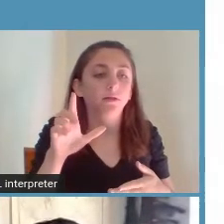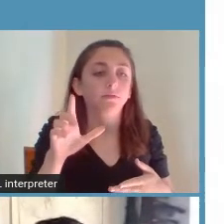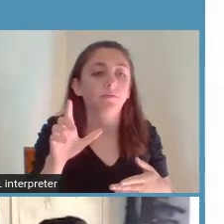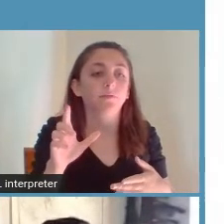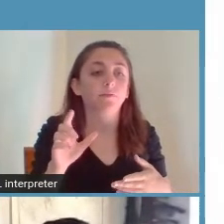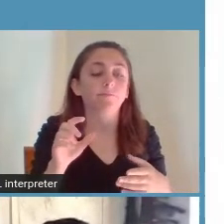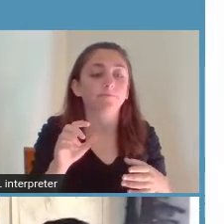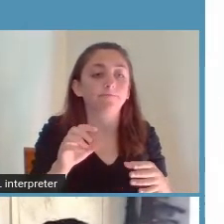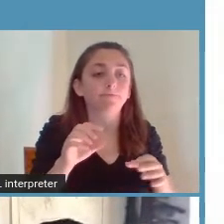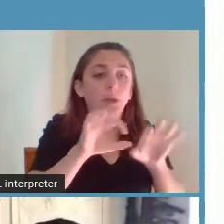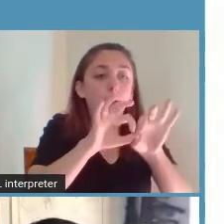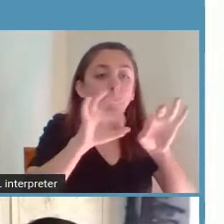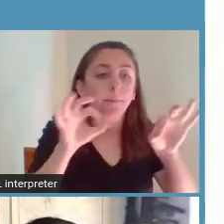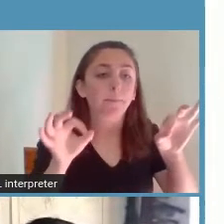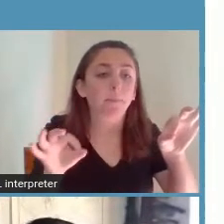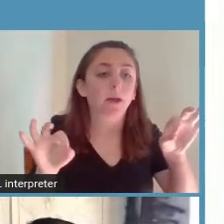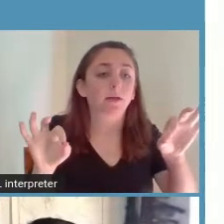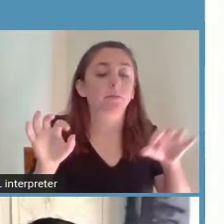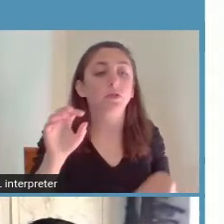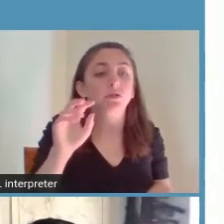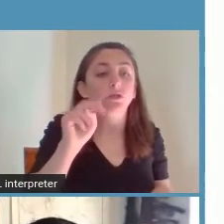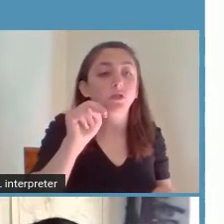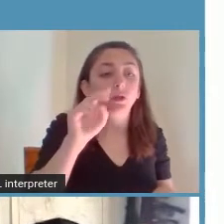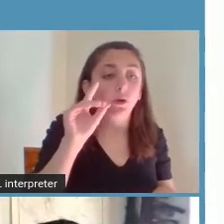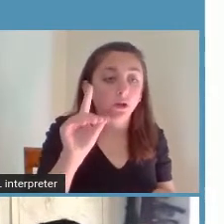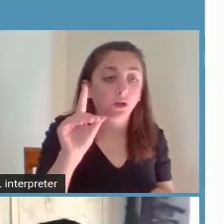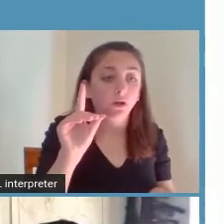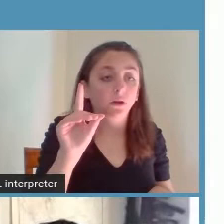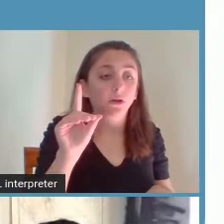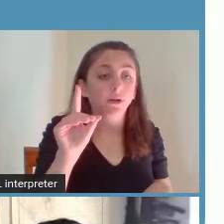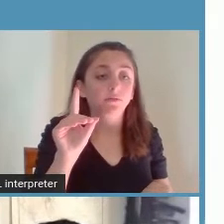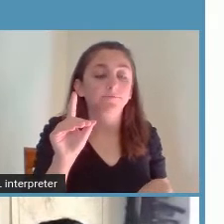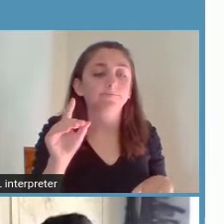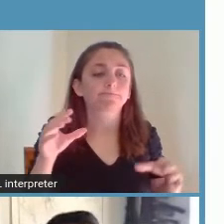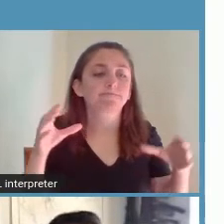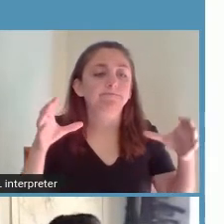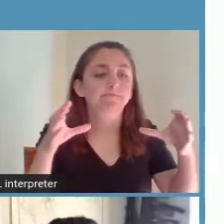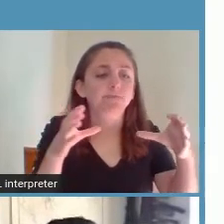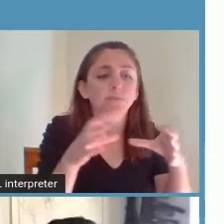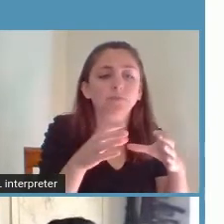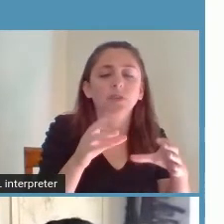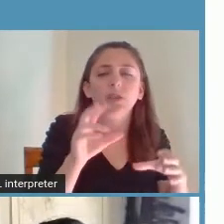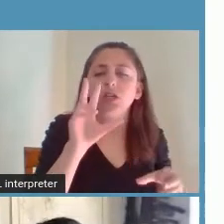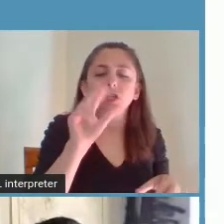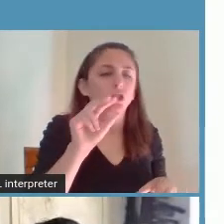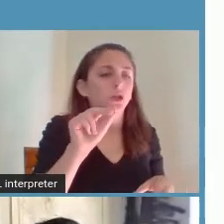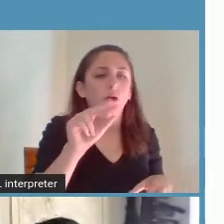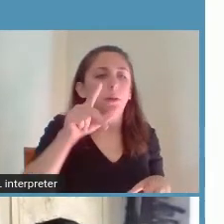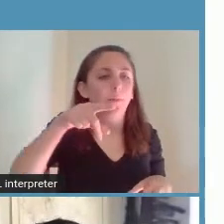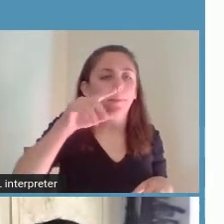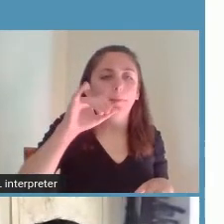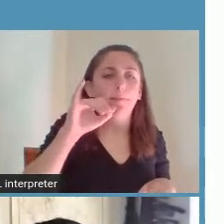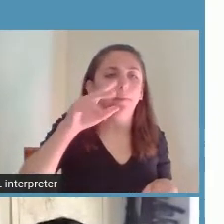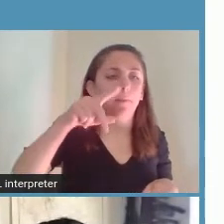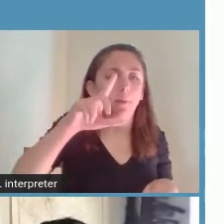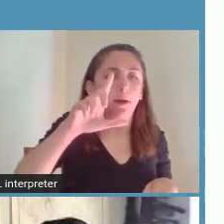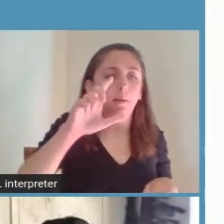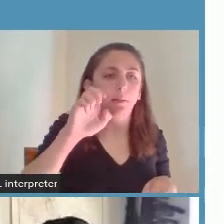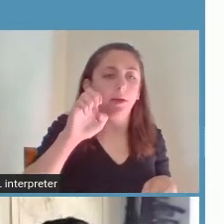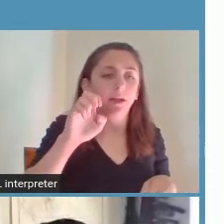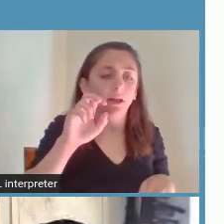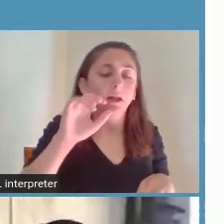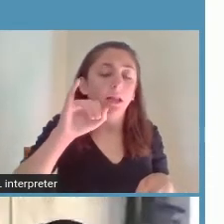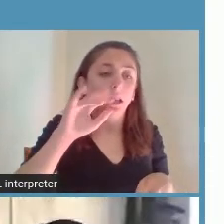run through Bismarck, North Dakota. And the community had got together and said, no, we don't want this pipeline. And so the Army Corps of